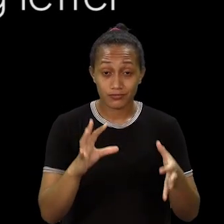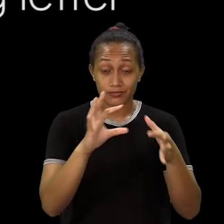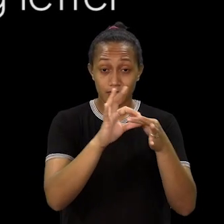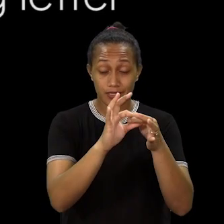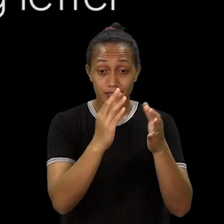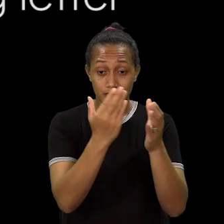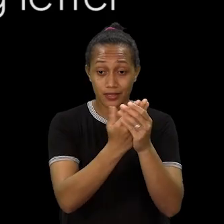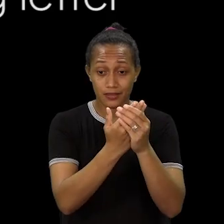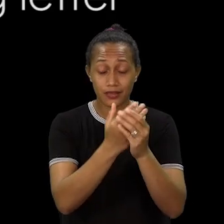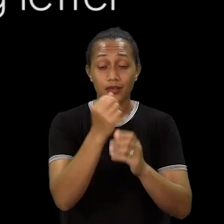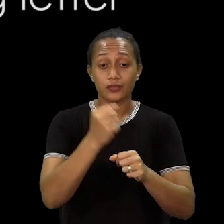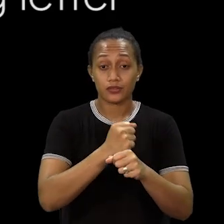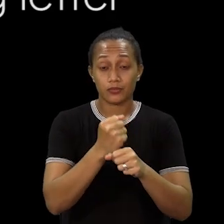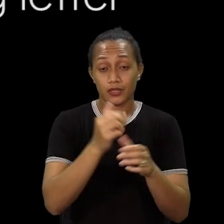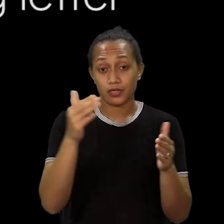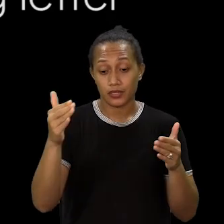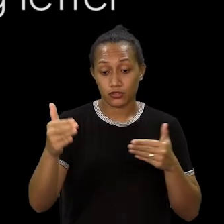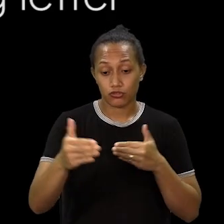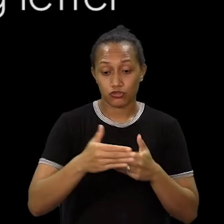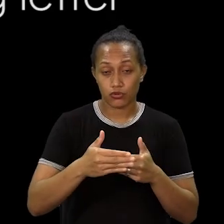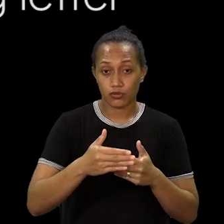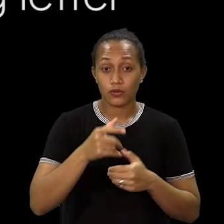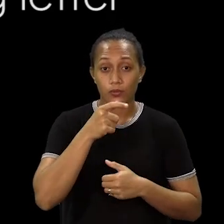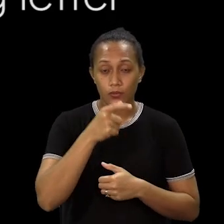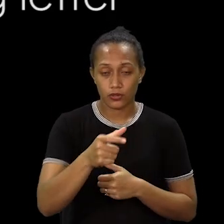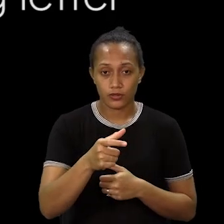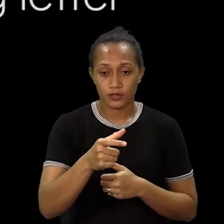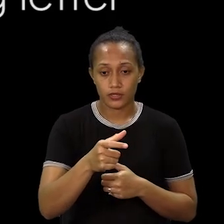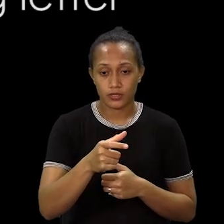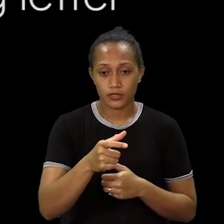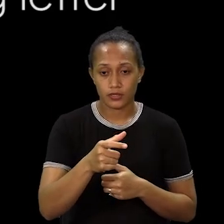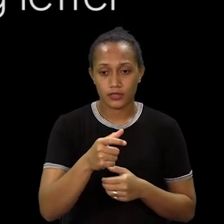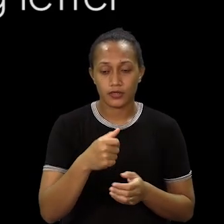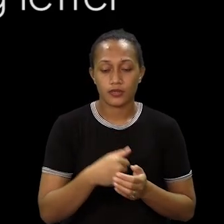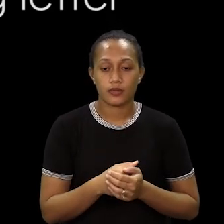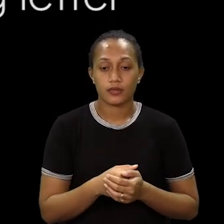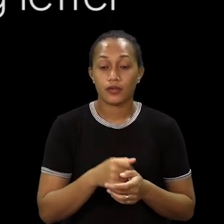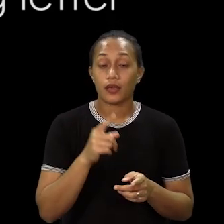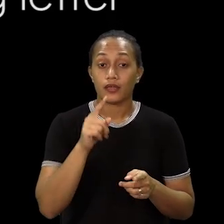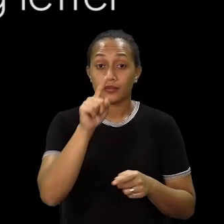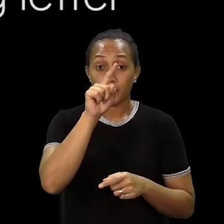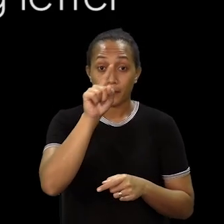Contractions are two words you combine together to make a short word.